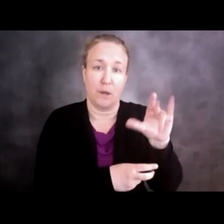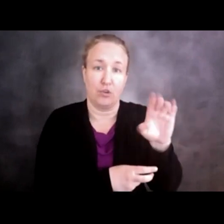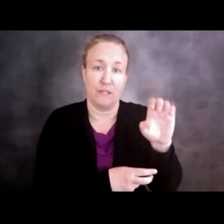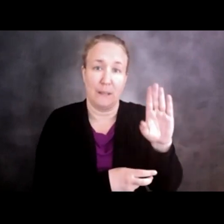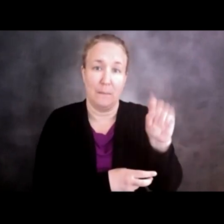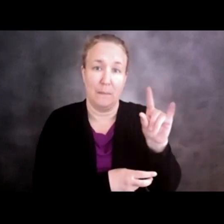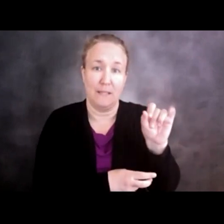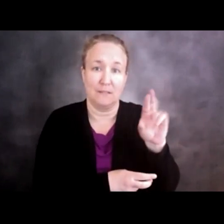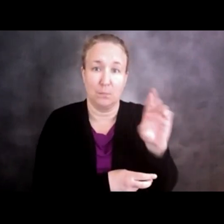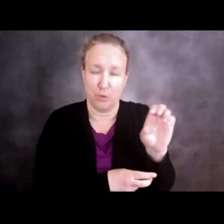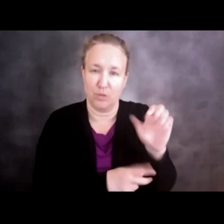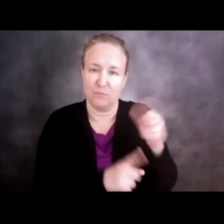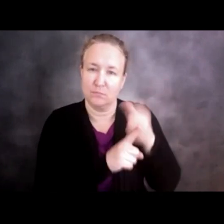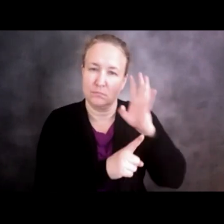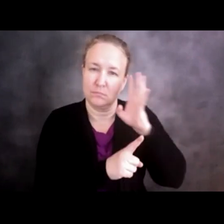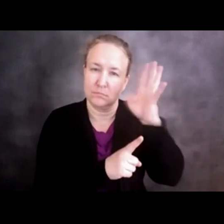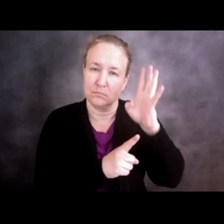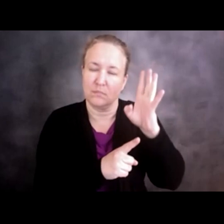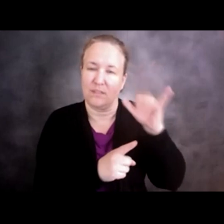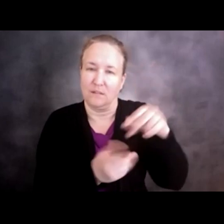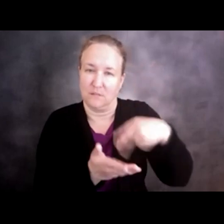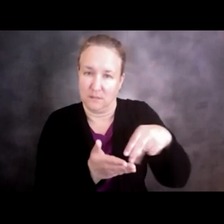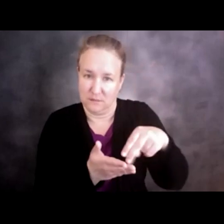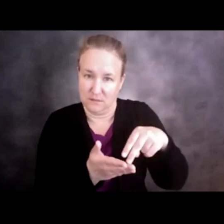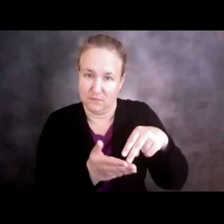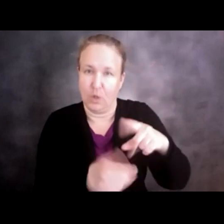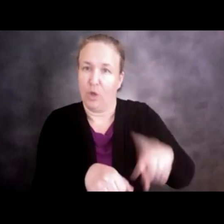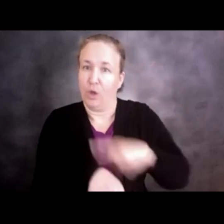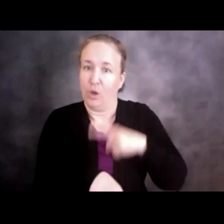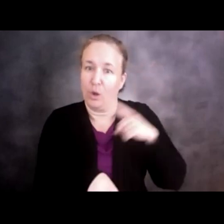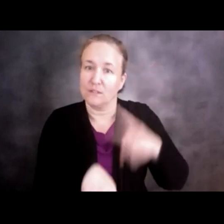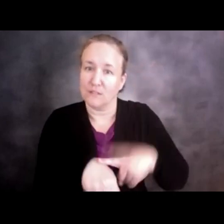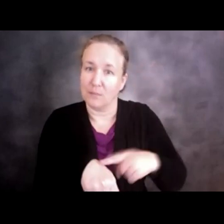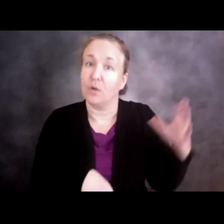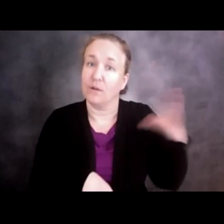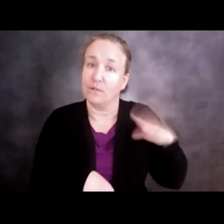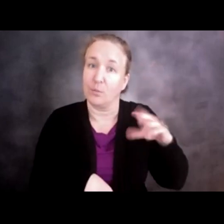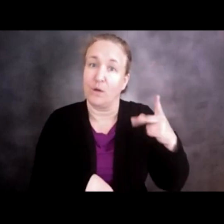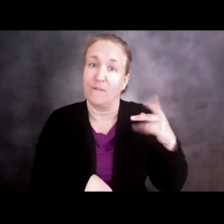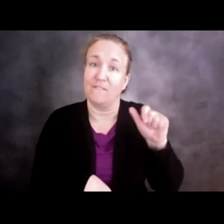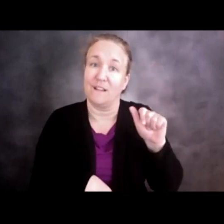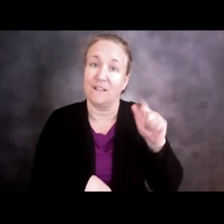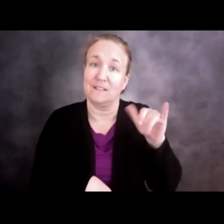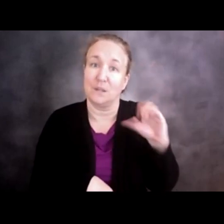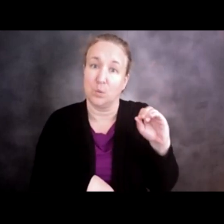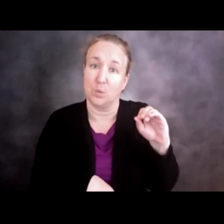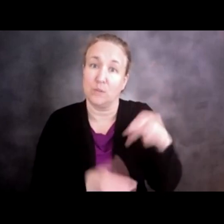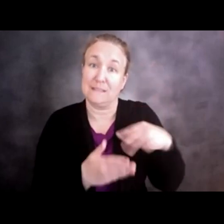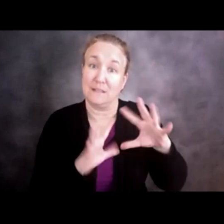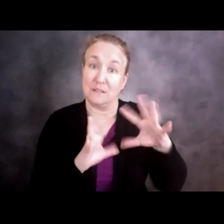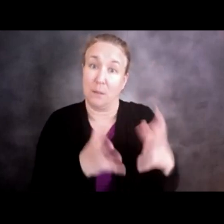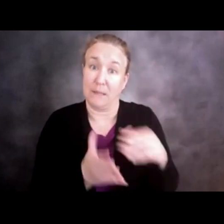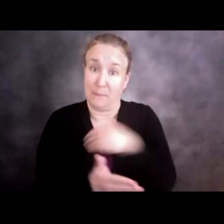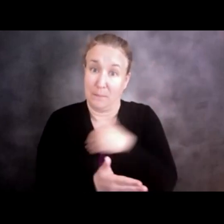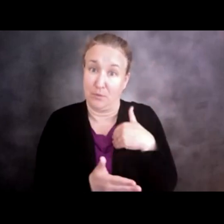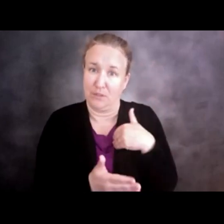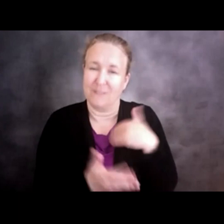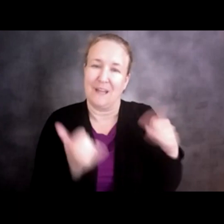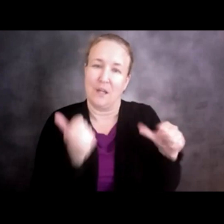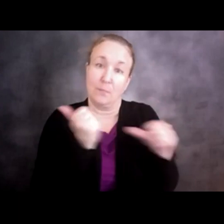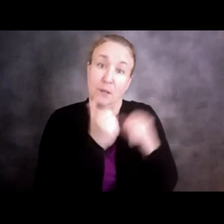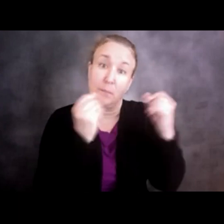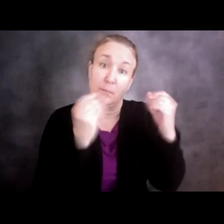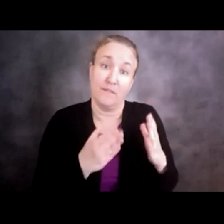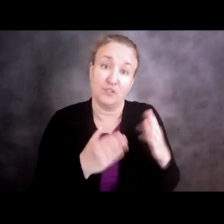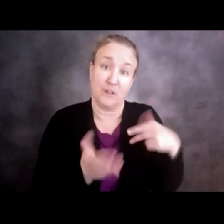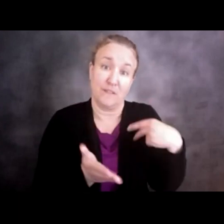choreographer responsible for Oshun, a longtime former Philadanco dance company member and now assistant professor of dance at